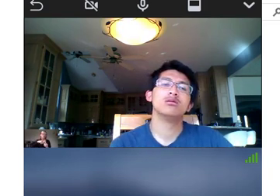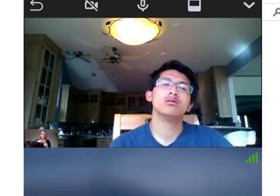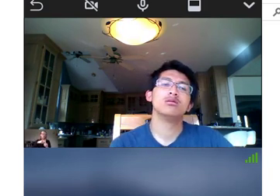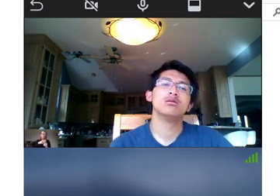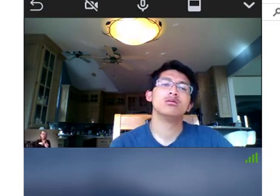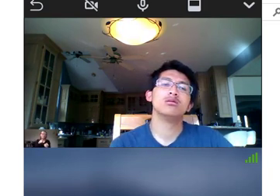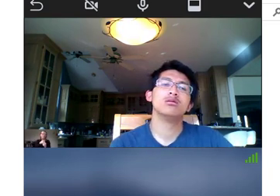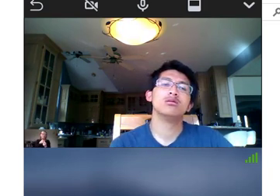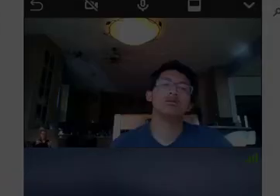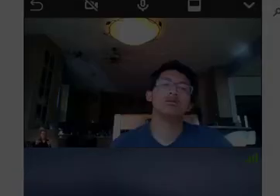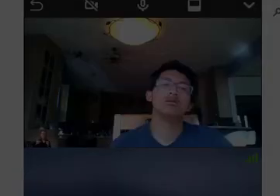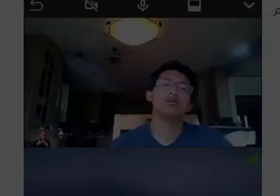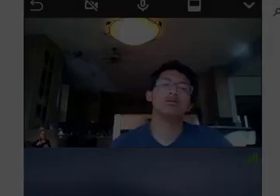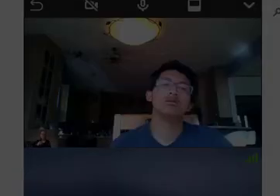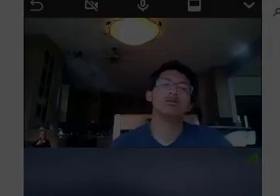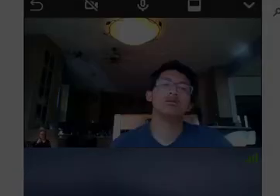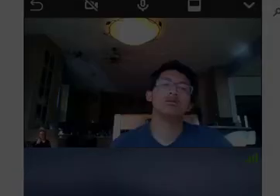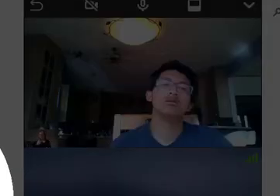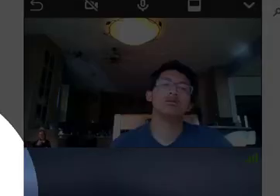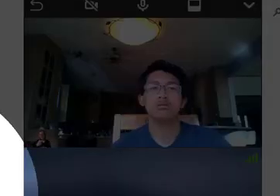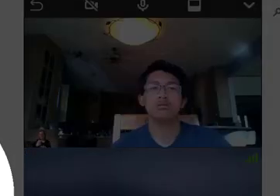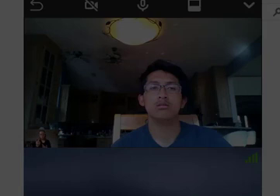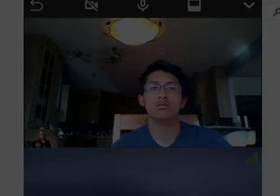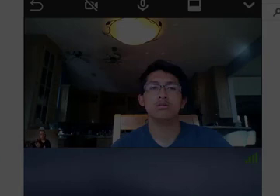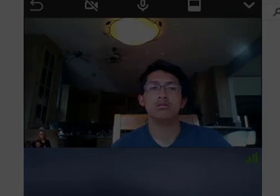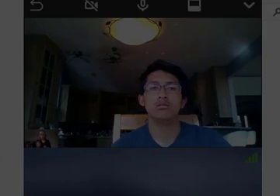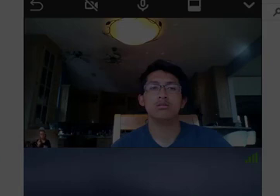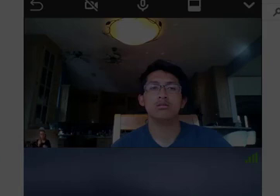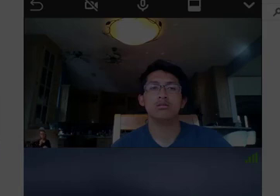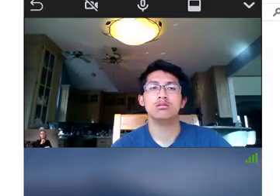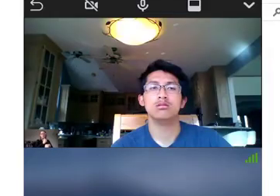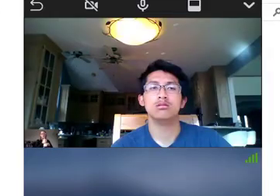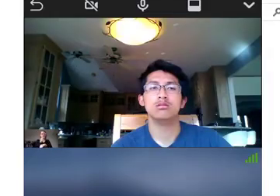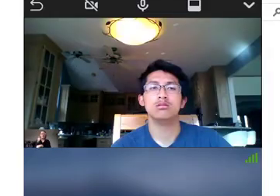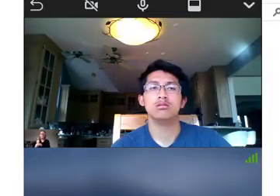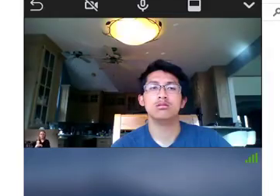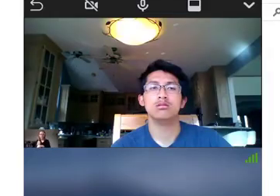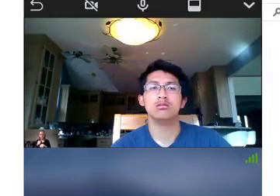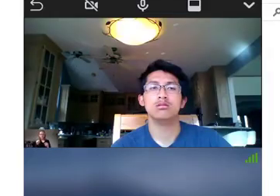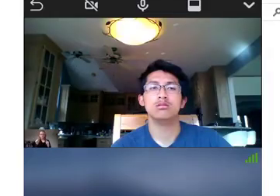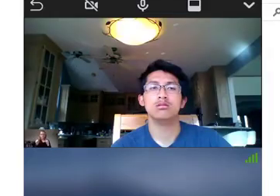two equations here equal to each other.